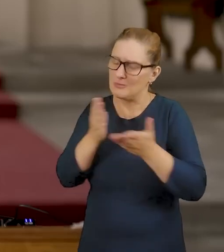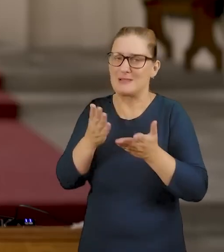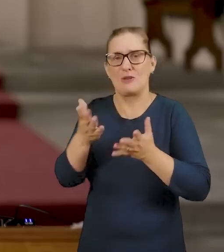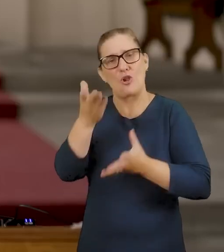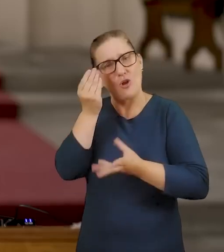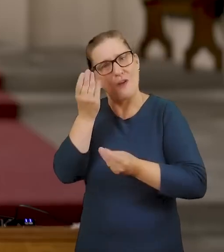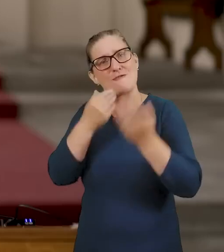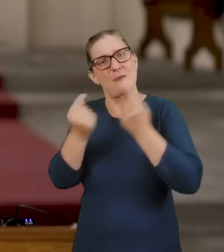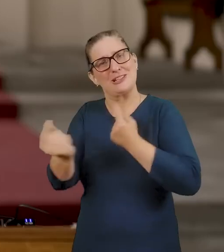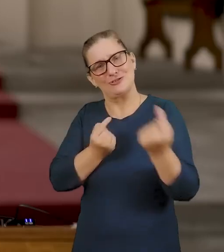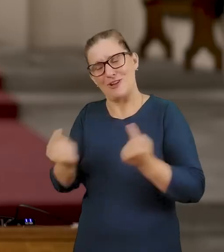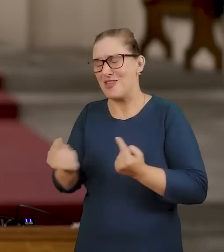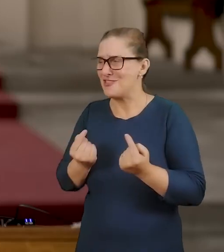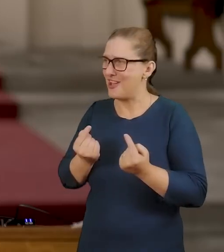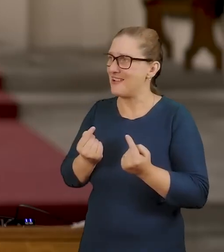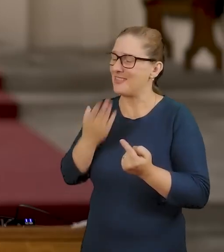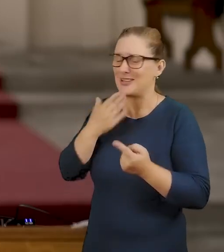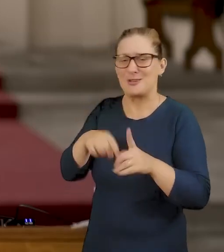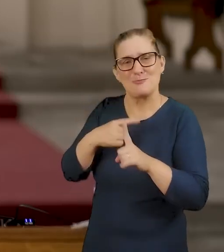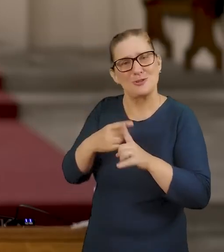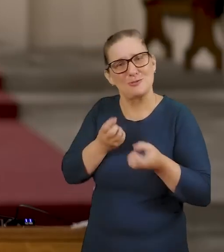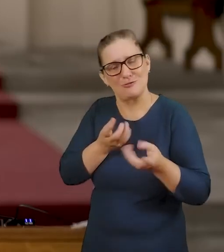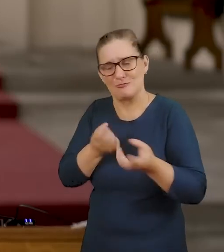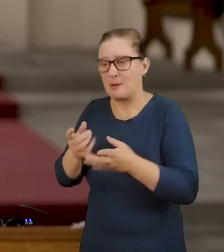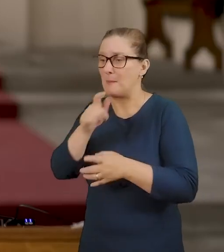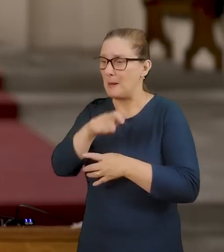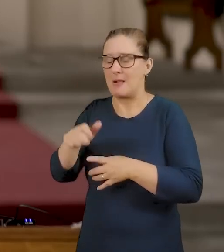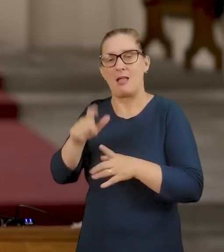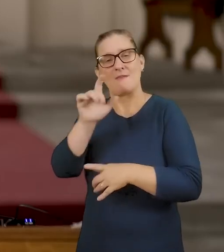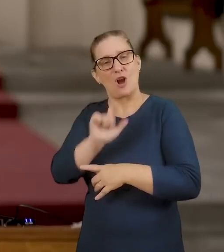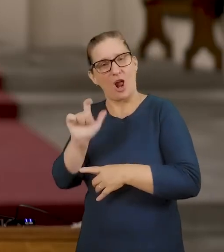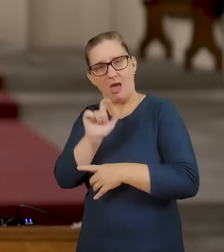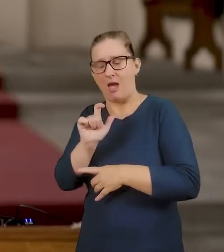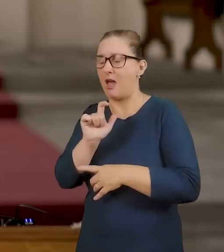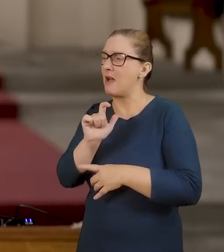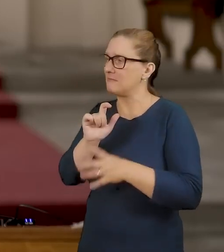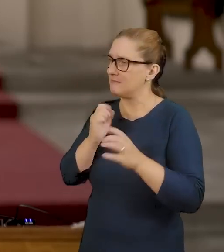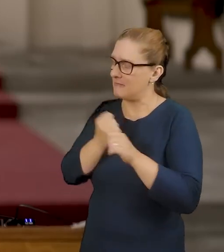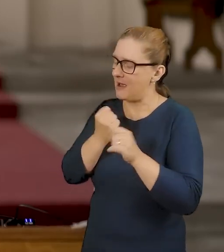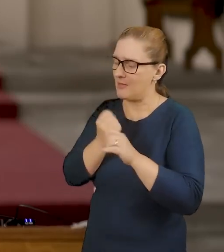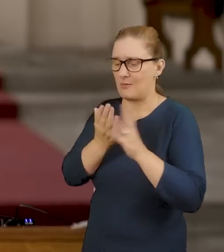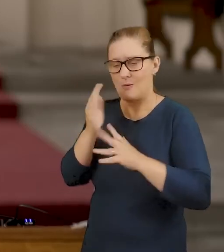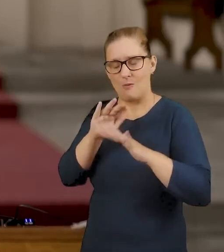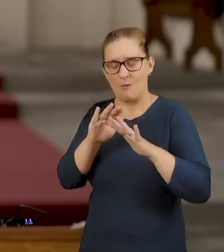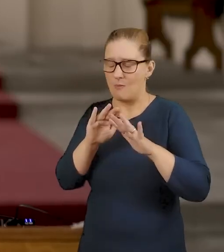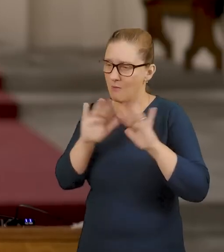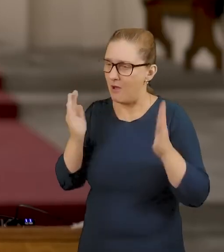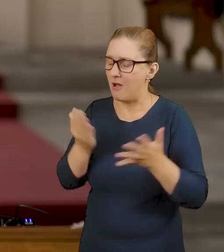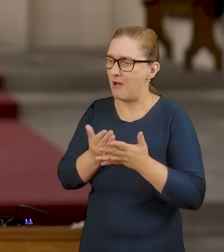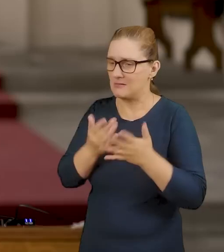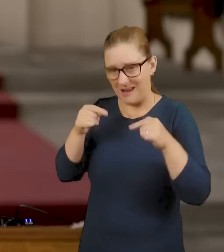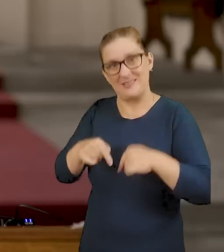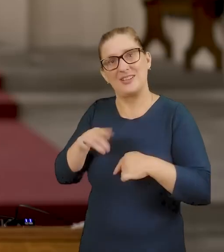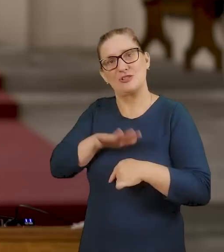other. Thank you for all the positive contributions that people of colour have made to this country and the world, which are often so